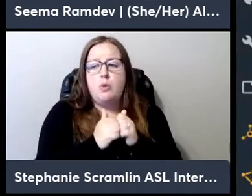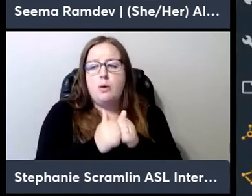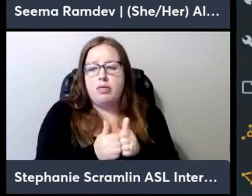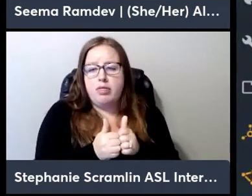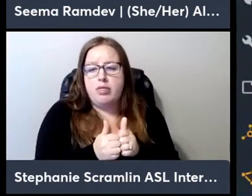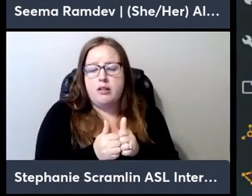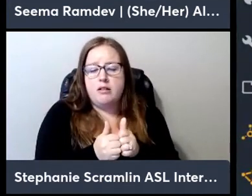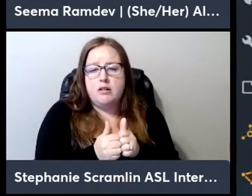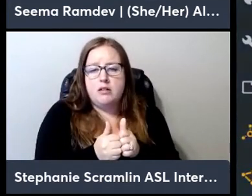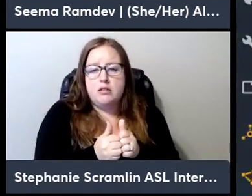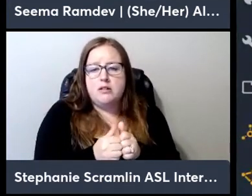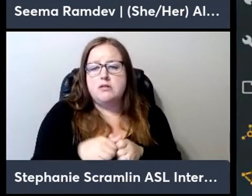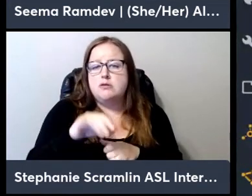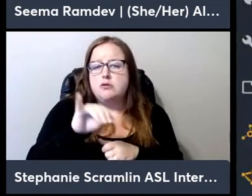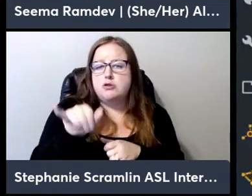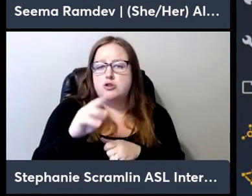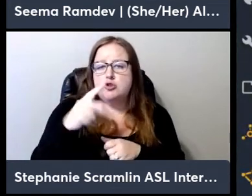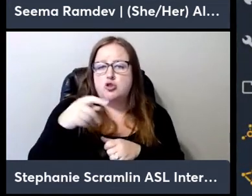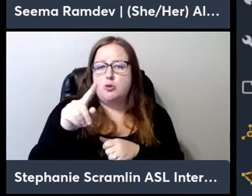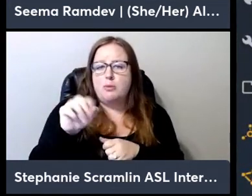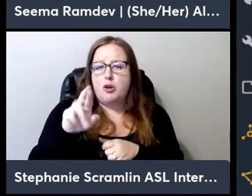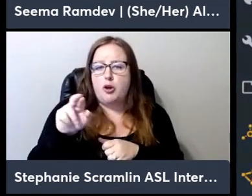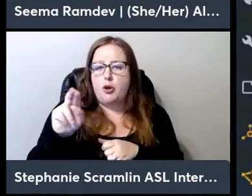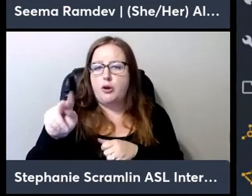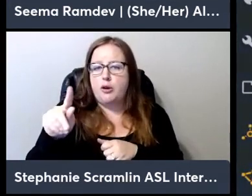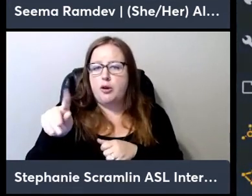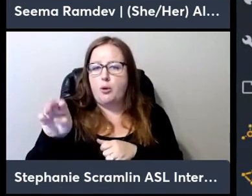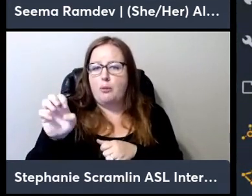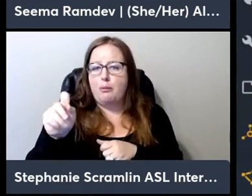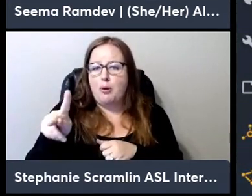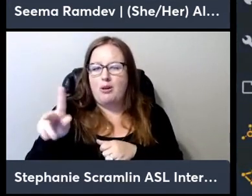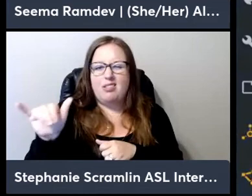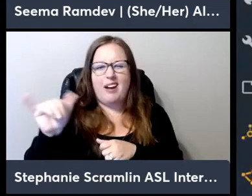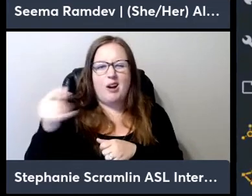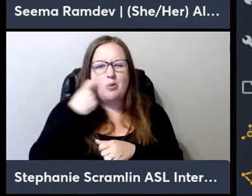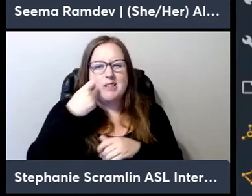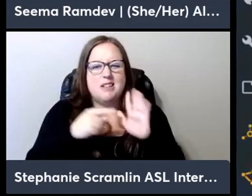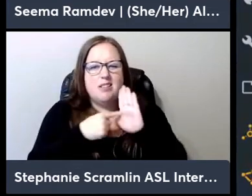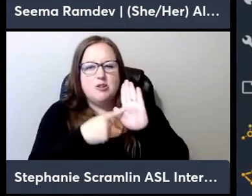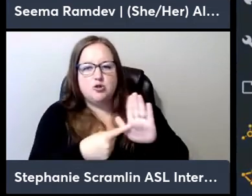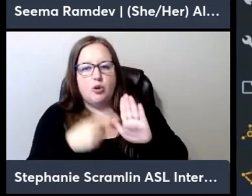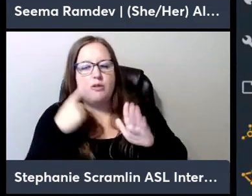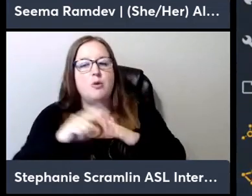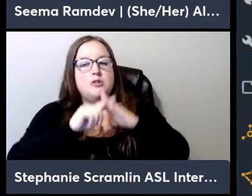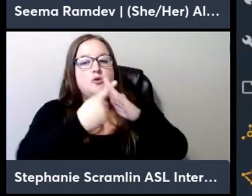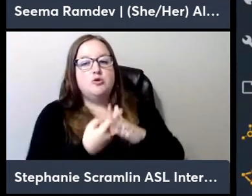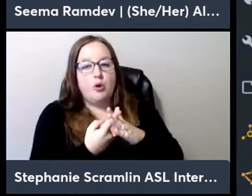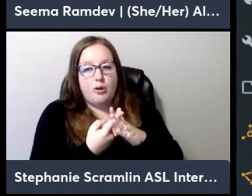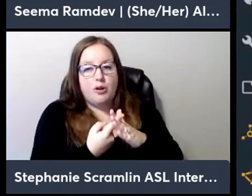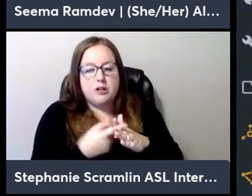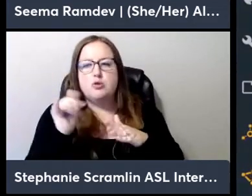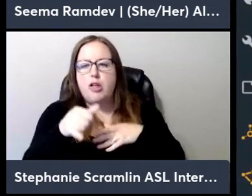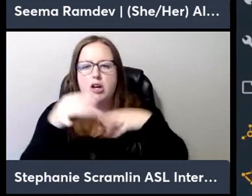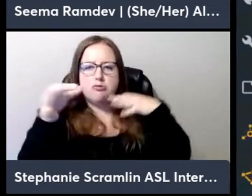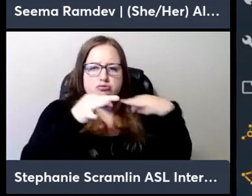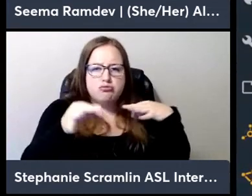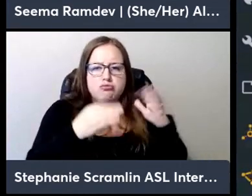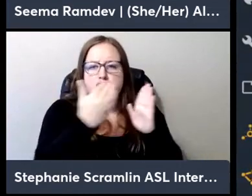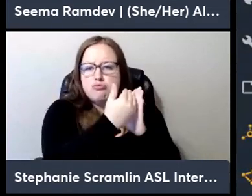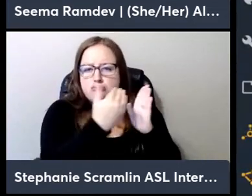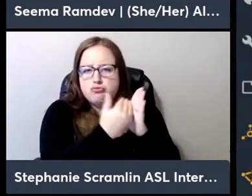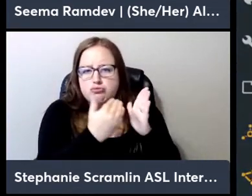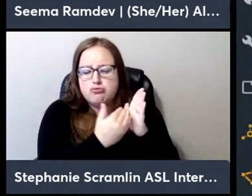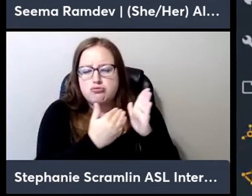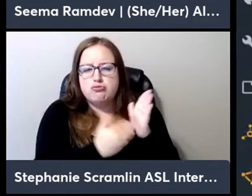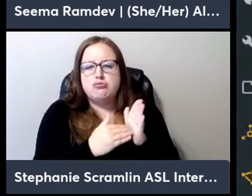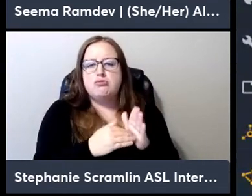full Jupyter notebooks, similar to the ones that I showed here, for getting started. So that walks you through the kind of